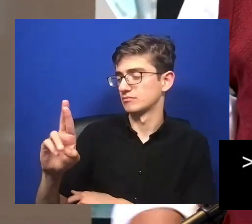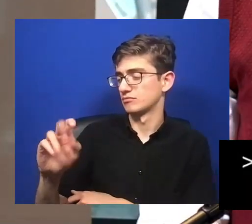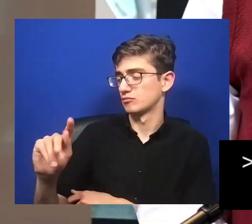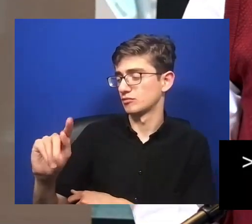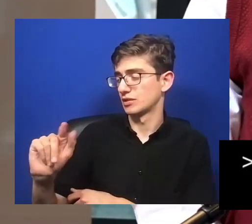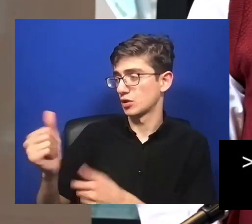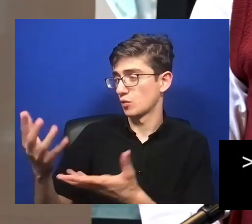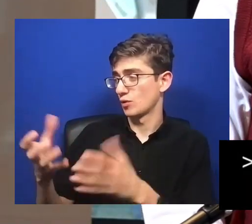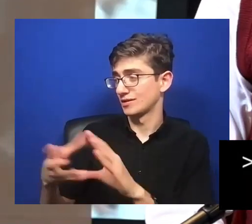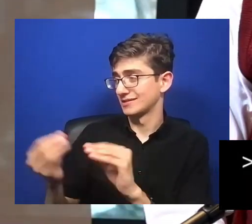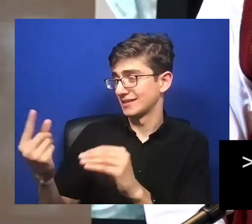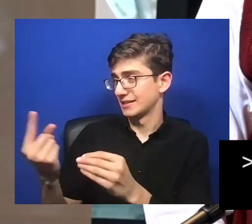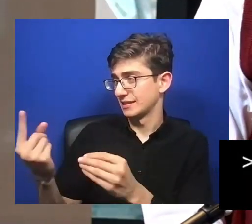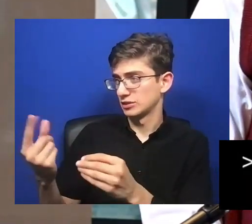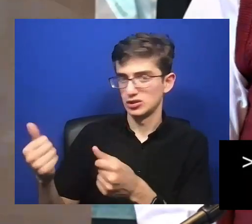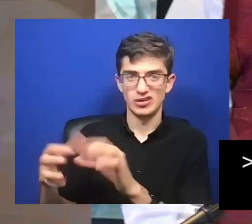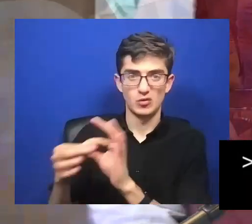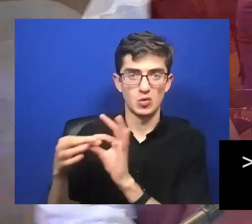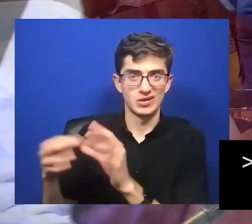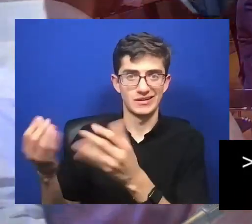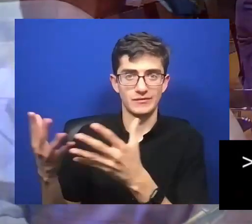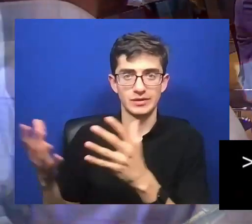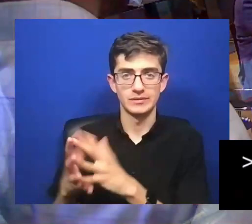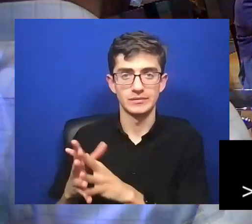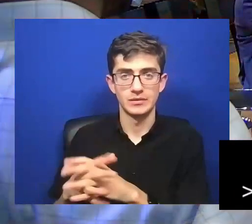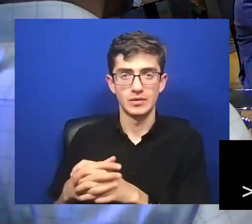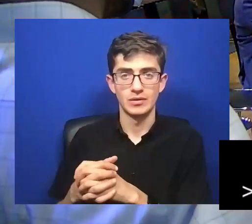this. Huh? Okay.